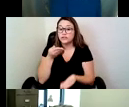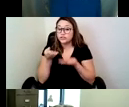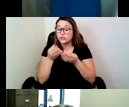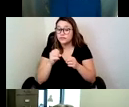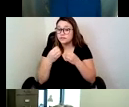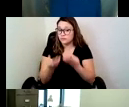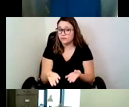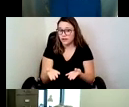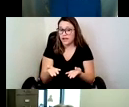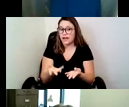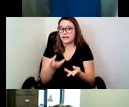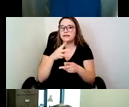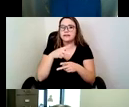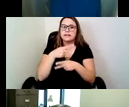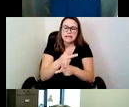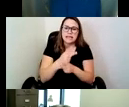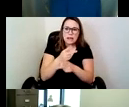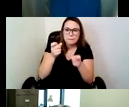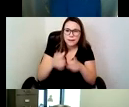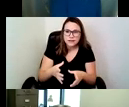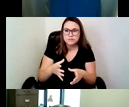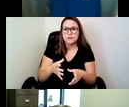care management, the case management,